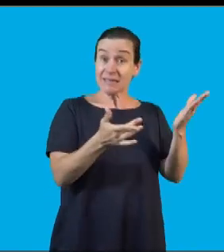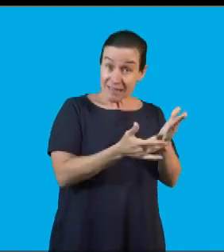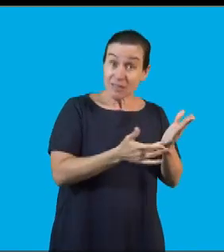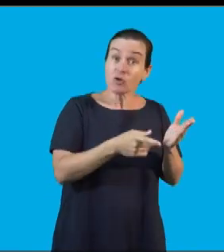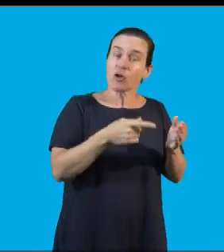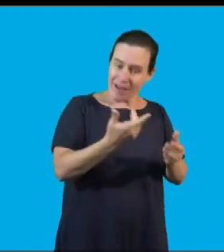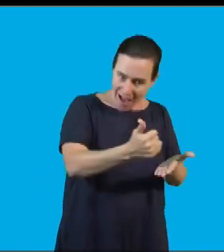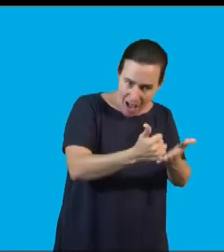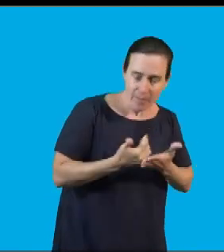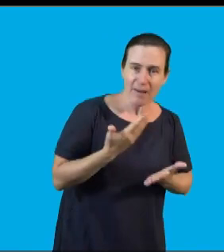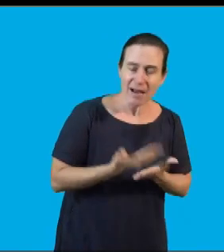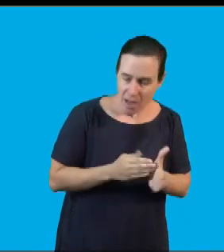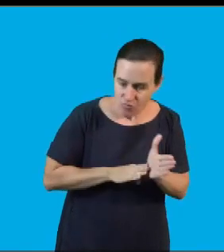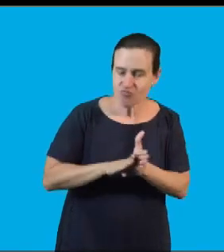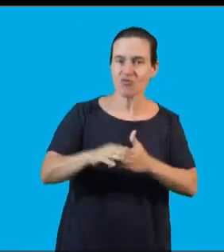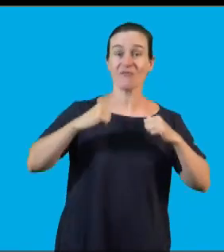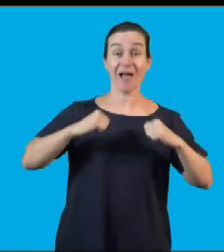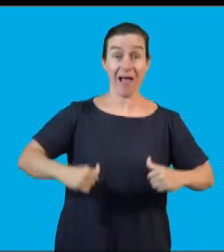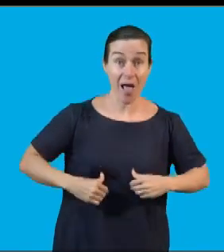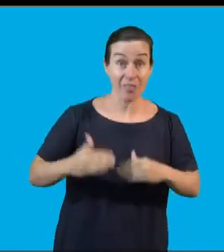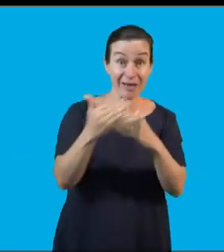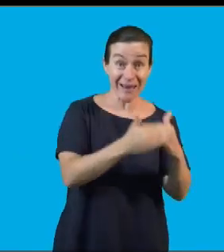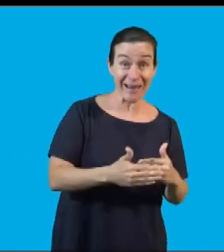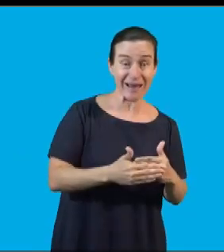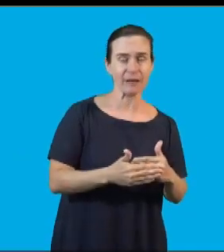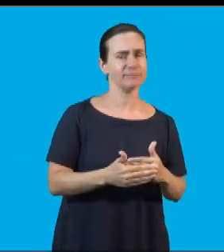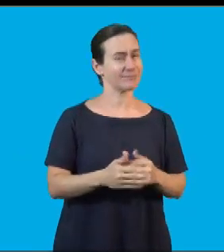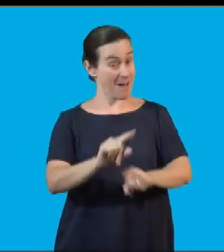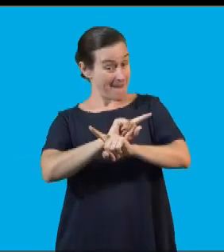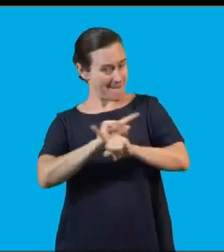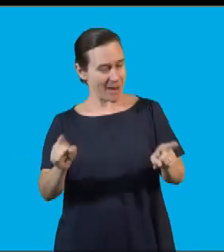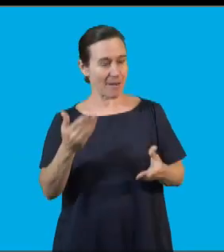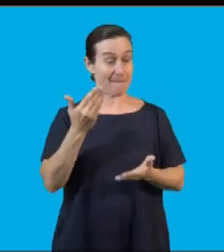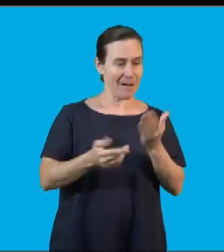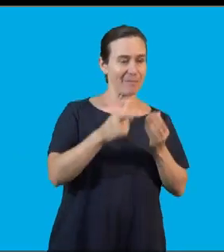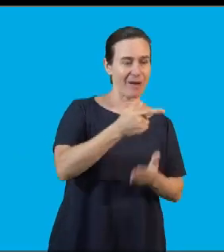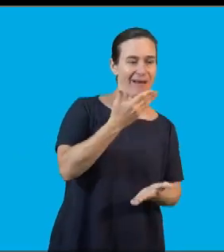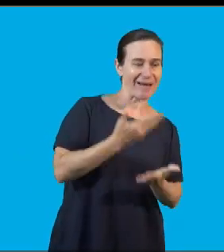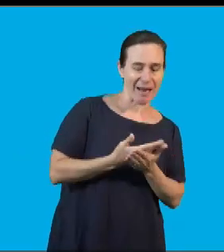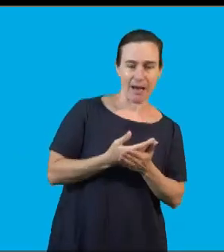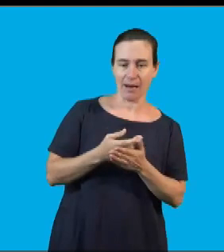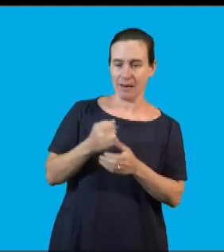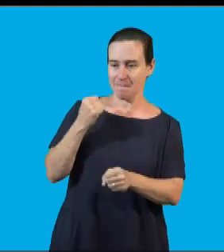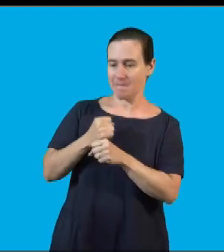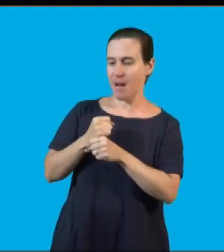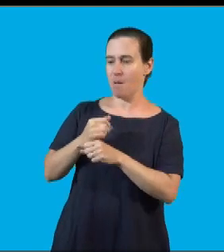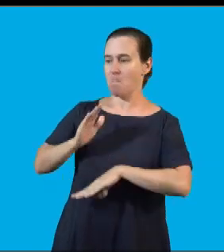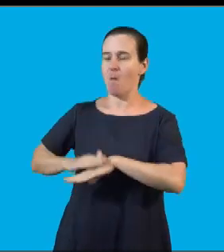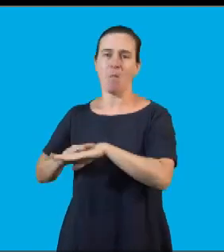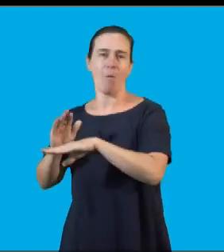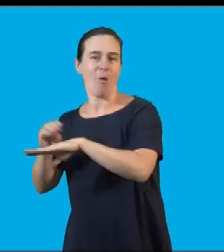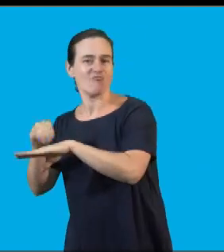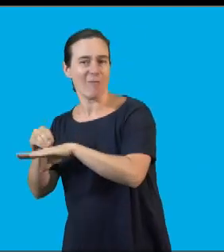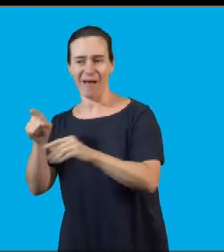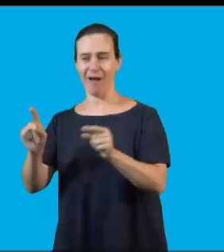to improve healthcare, might actually cause problems like losing the human touch and increasing